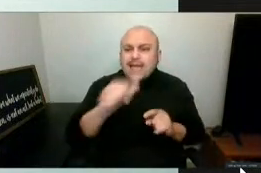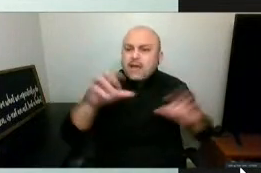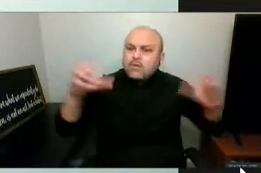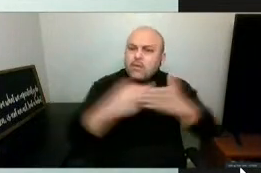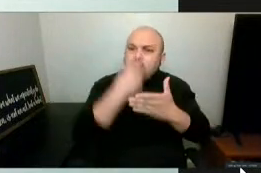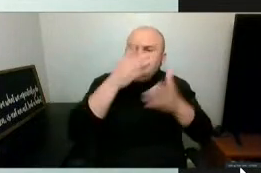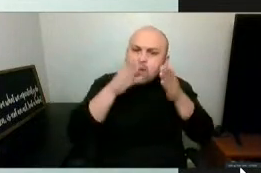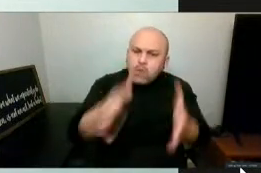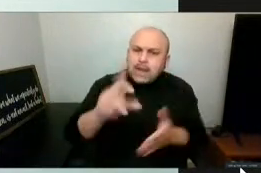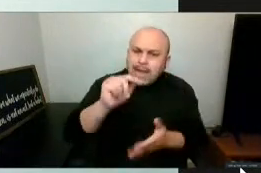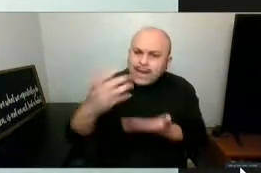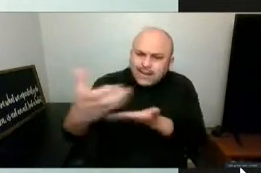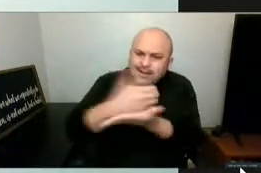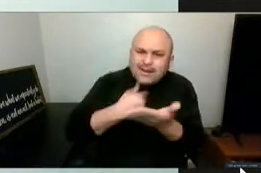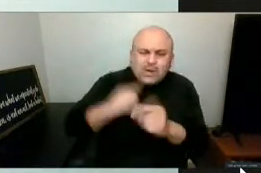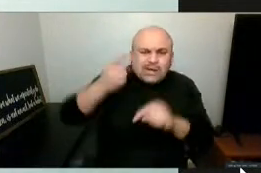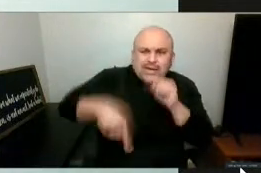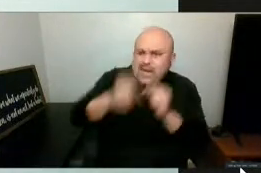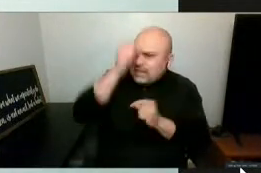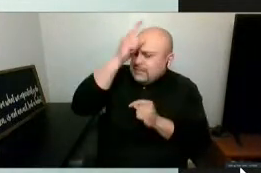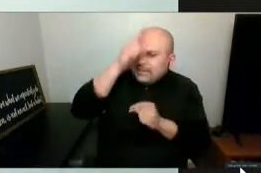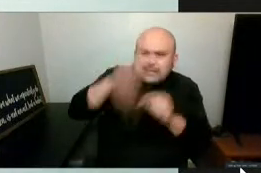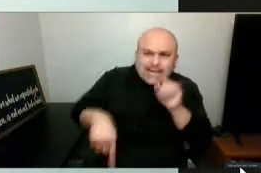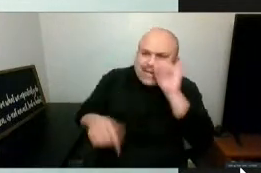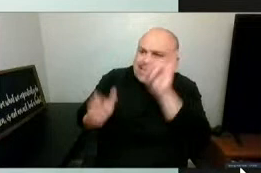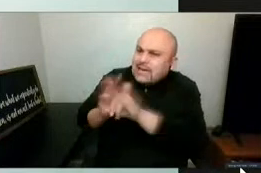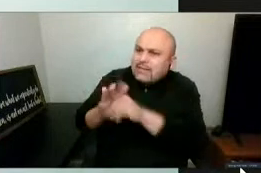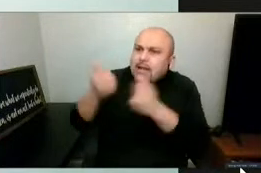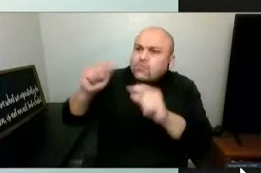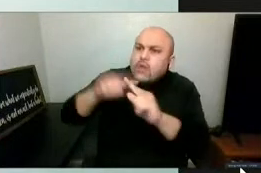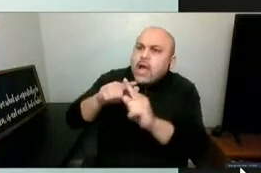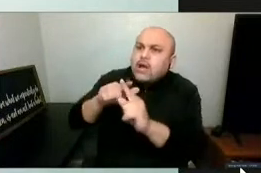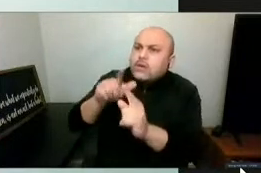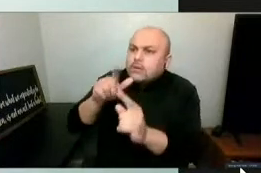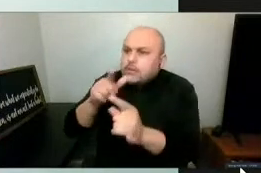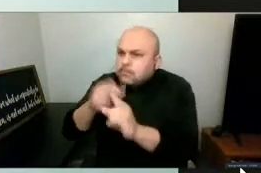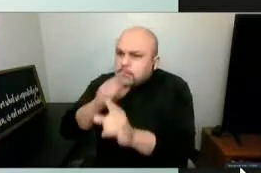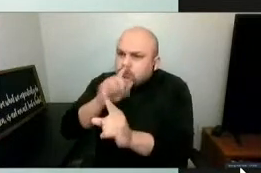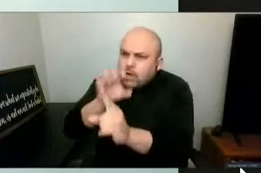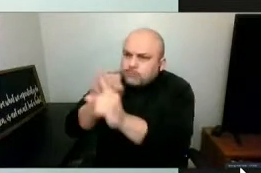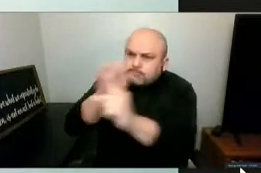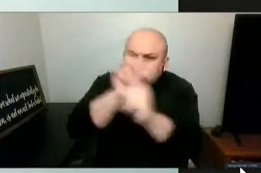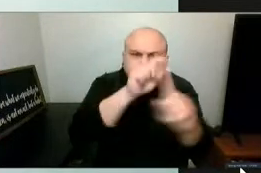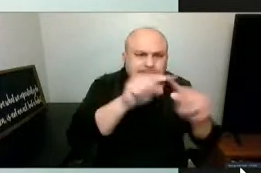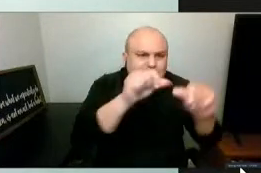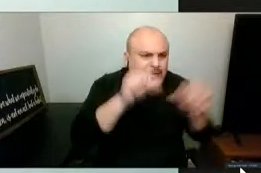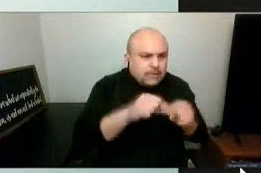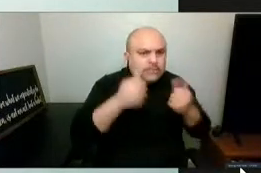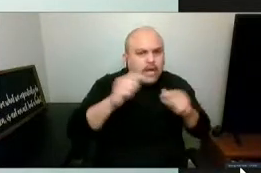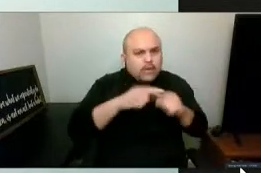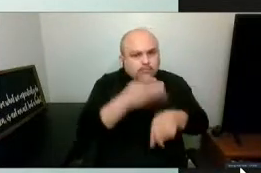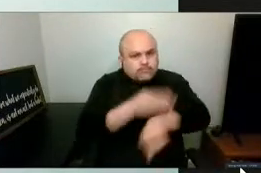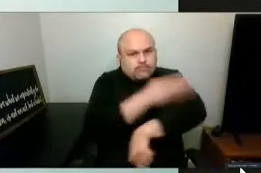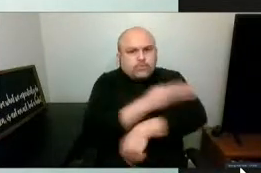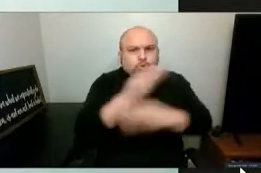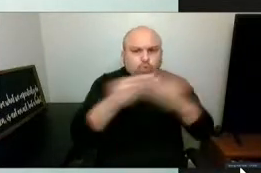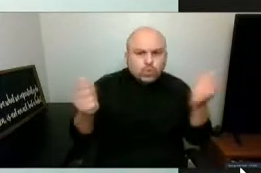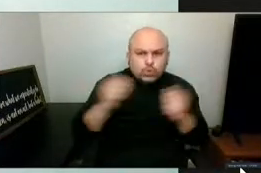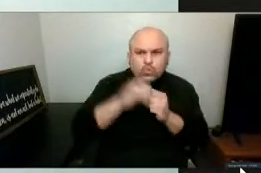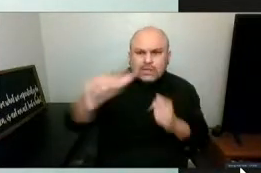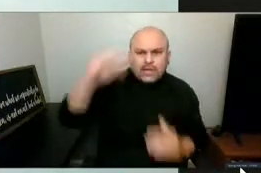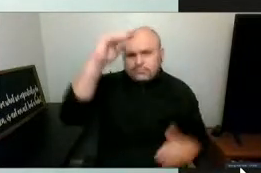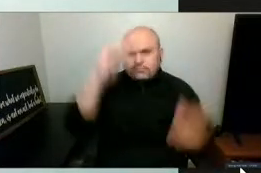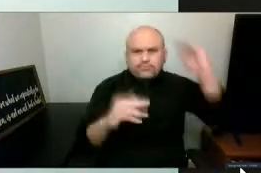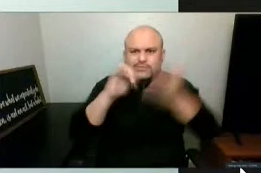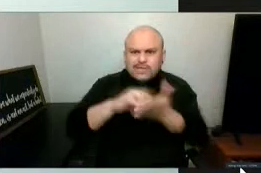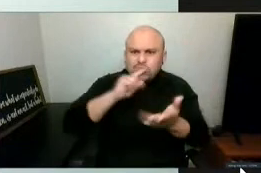cannot understand, identify, and target resources and optimal interventions and solutions to the disparities that exist. In Connecticut